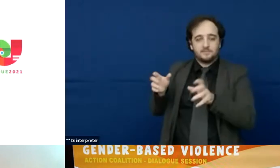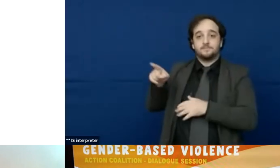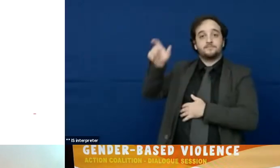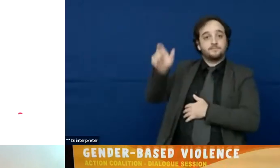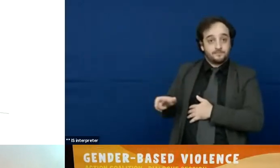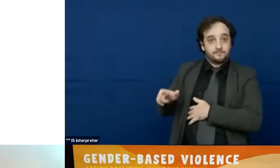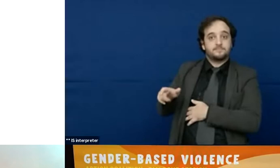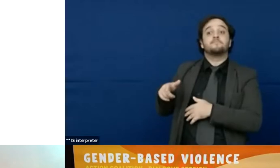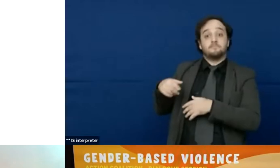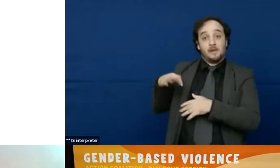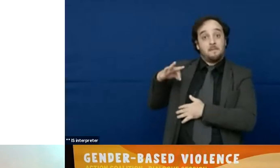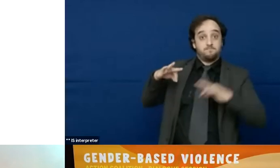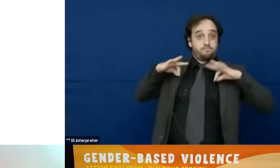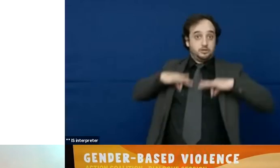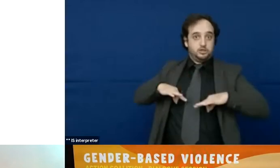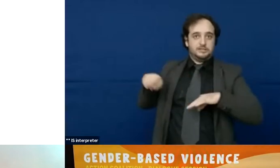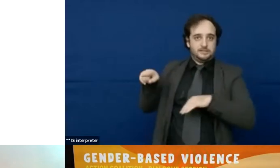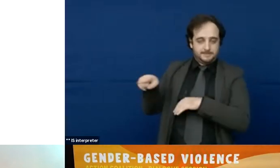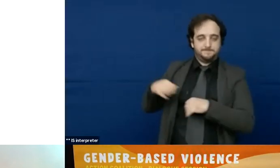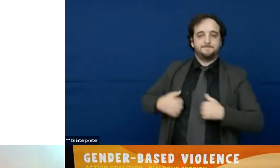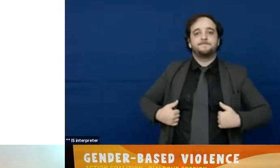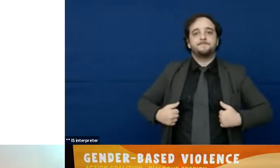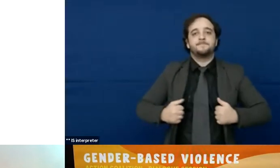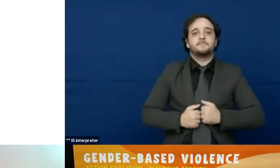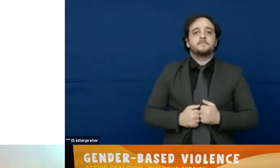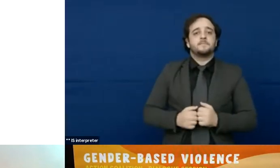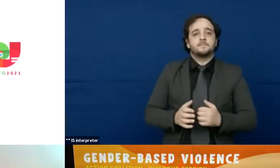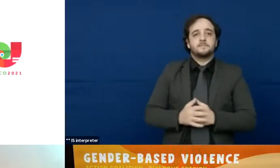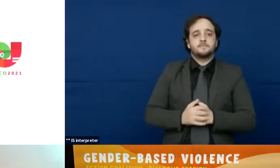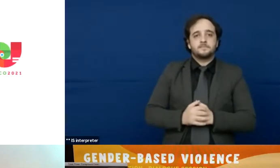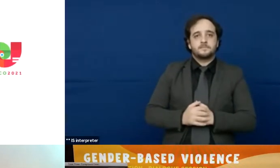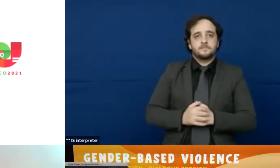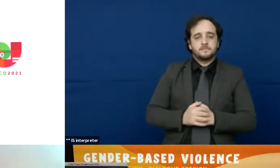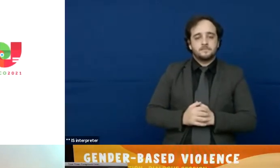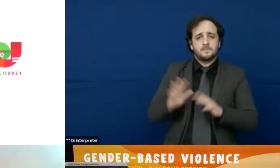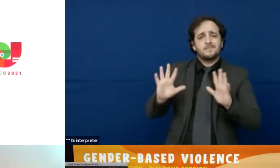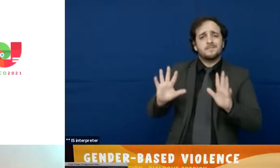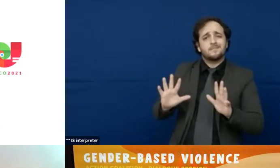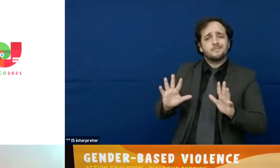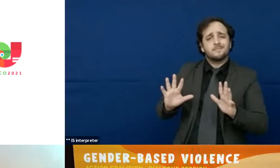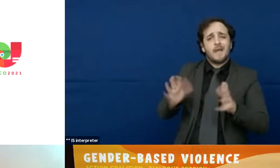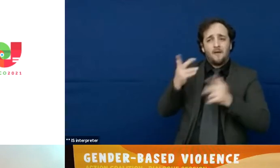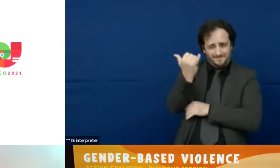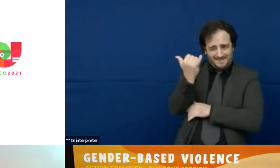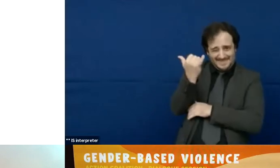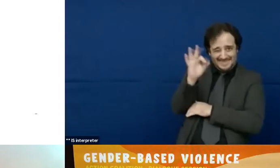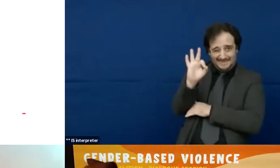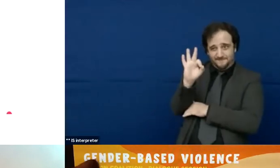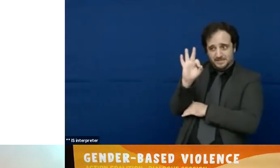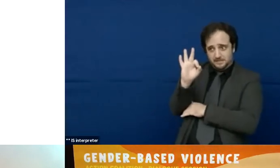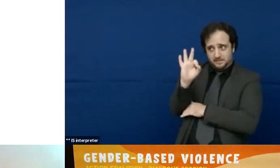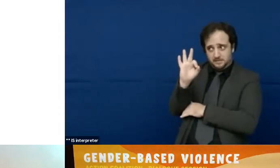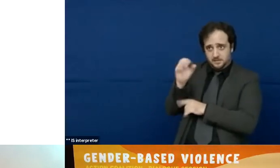all the diversity by 2030? And how will this Action Coalition accelerate progress towards